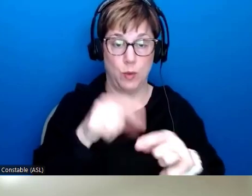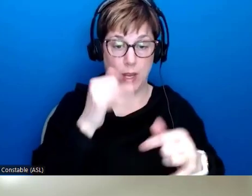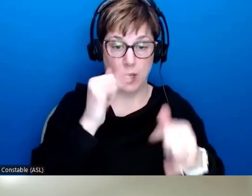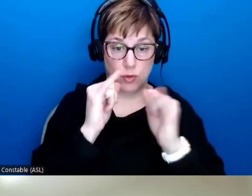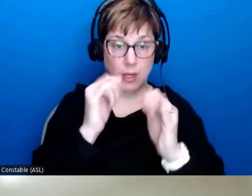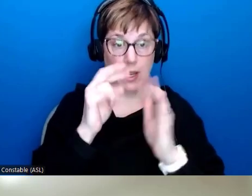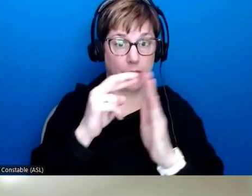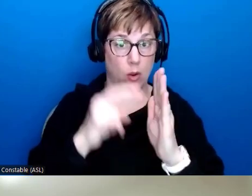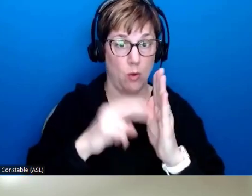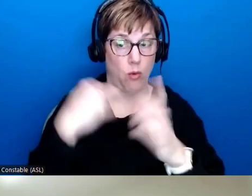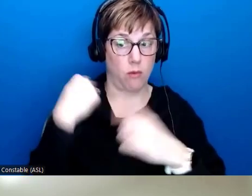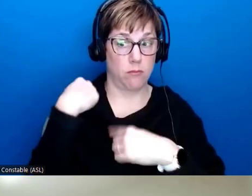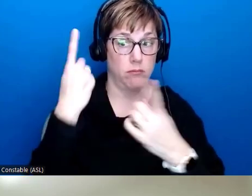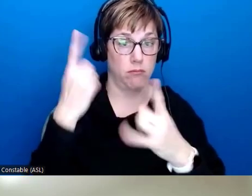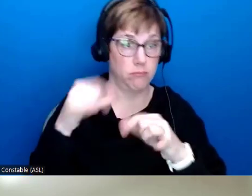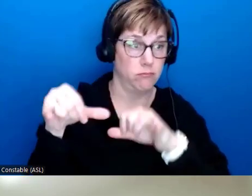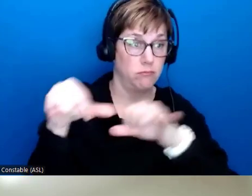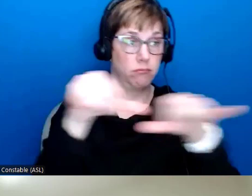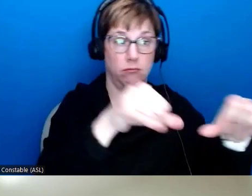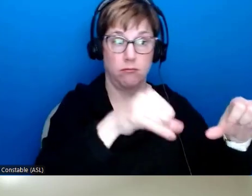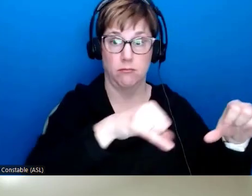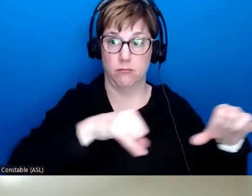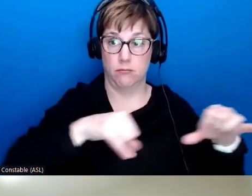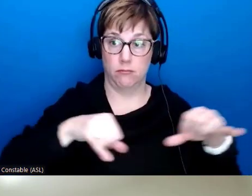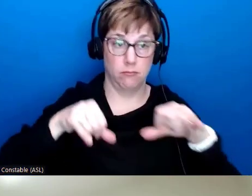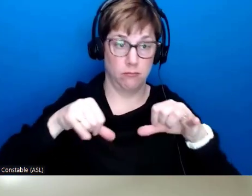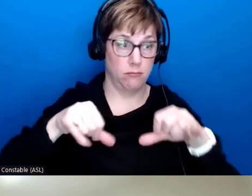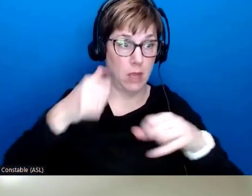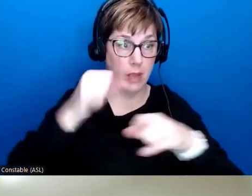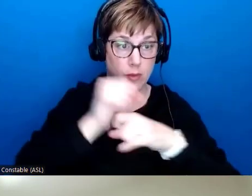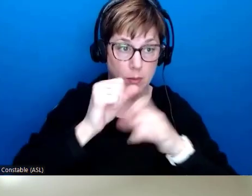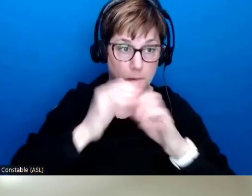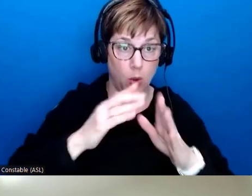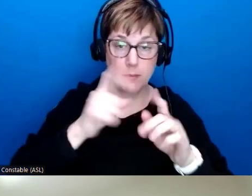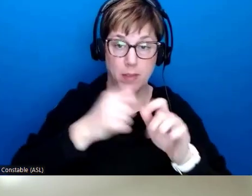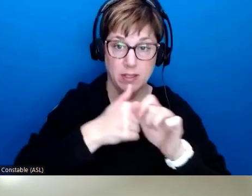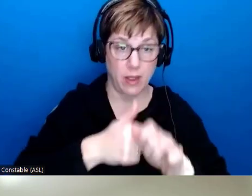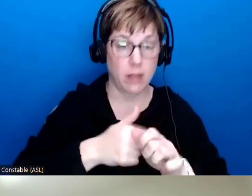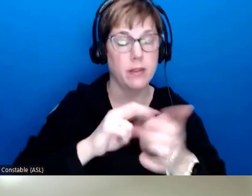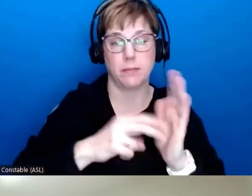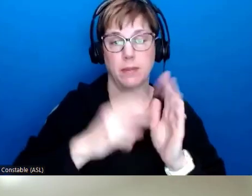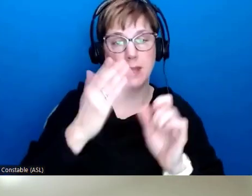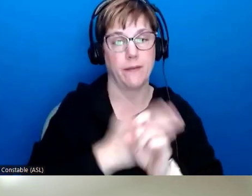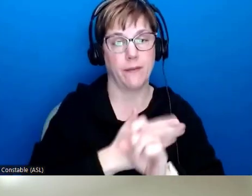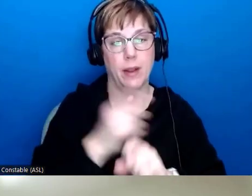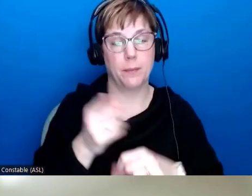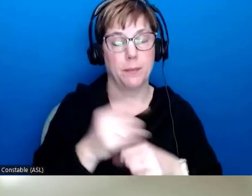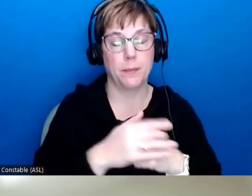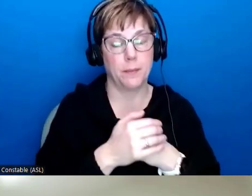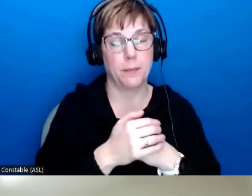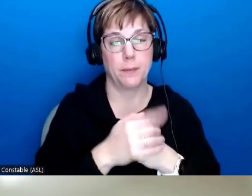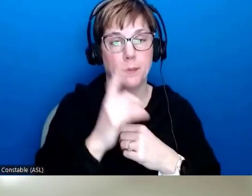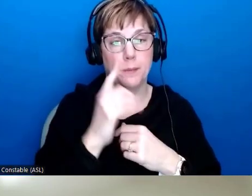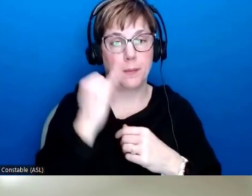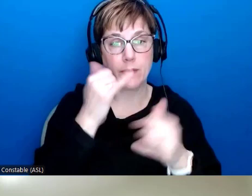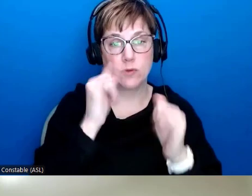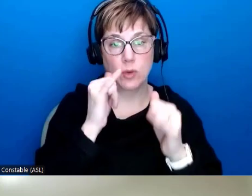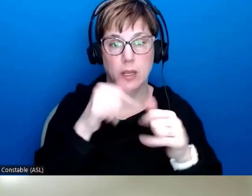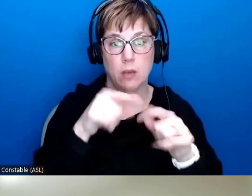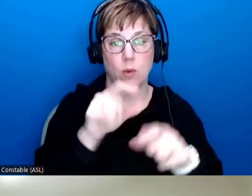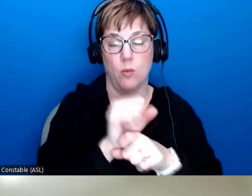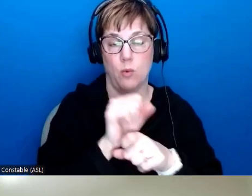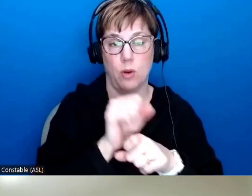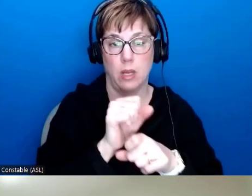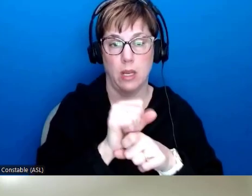rule that's in place and it's uniformly enforced among the employees, then absolutely they can terminate Steve for drinking on the job. The fact that he